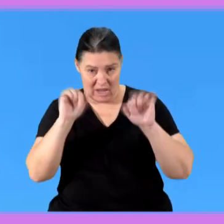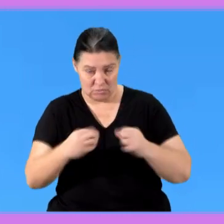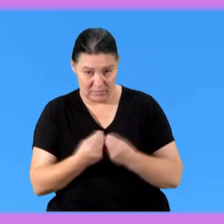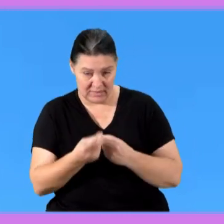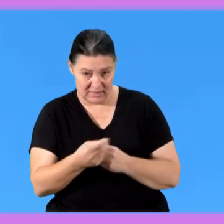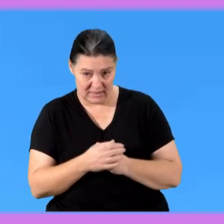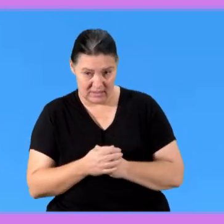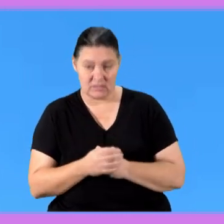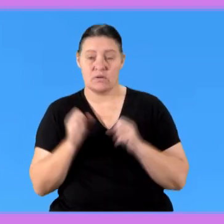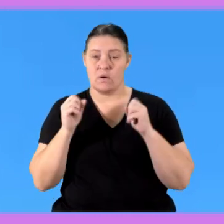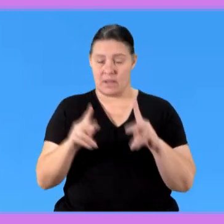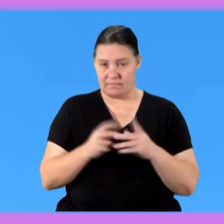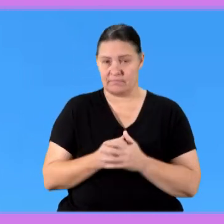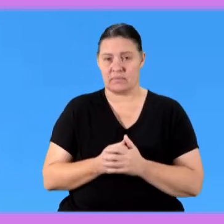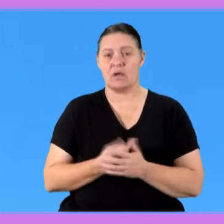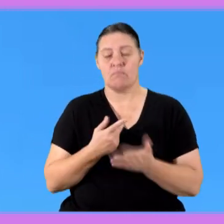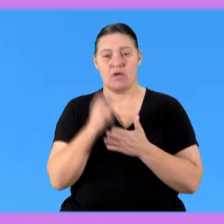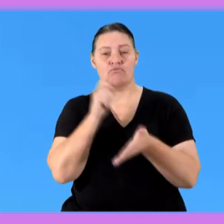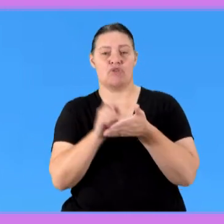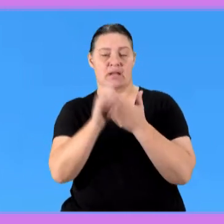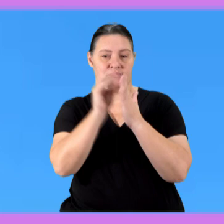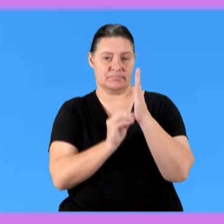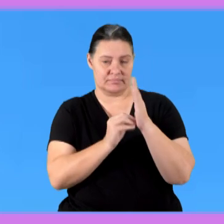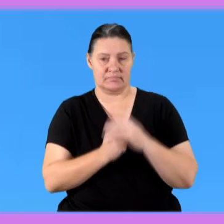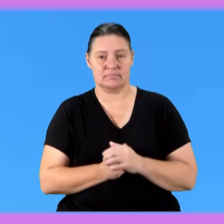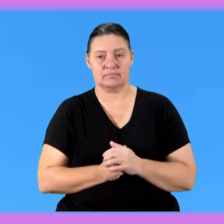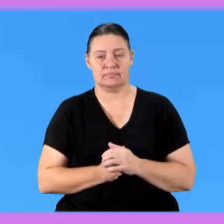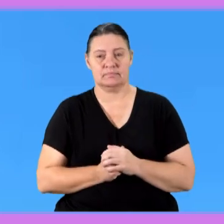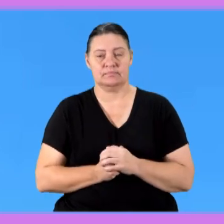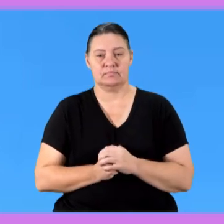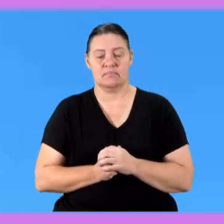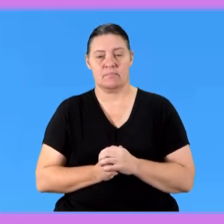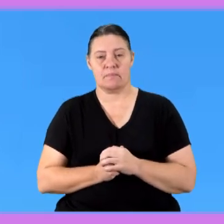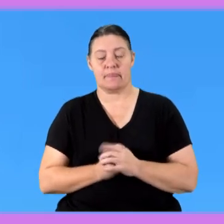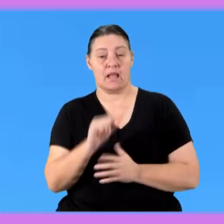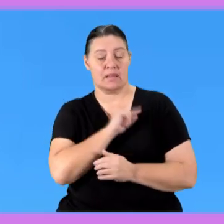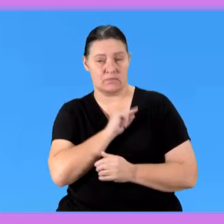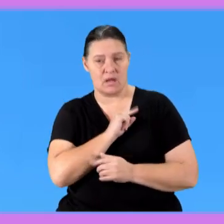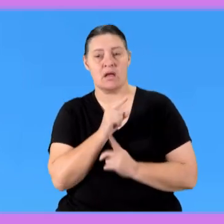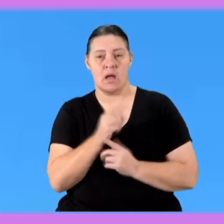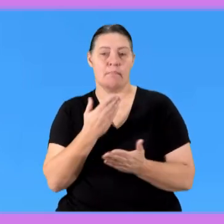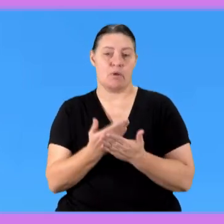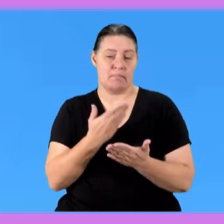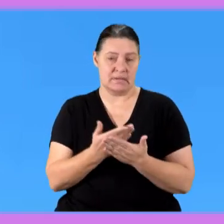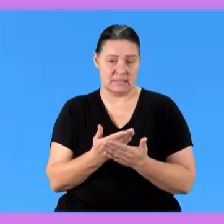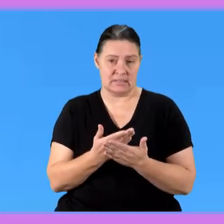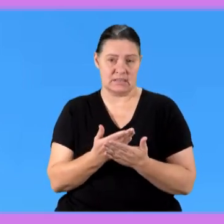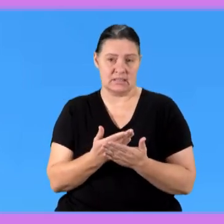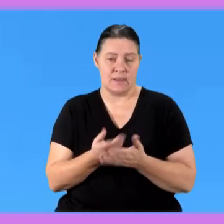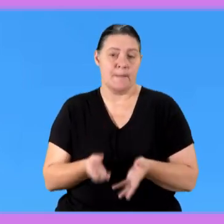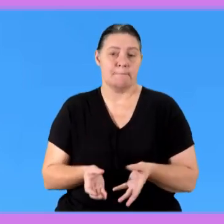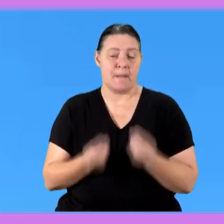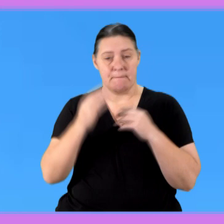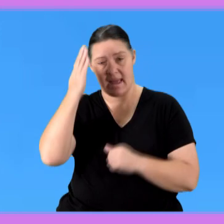agree on that? Okay, so let's quickly go in and write that down. So therefore, the probability